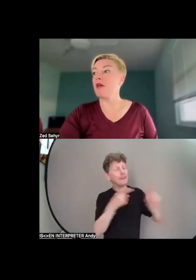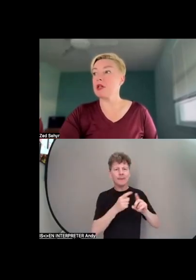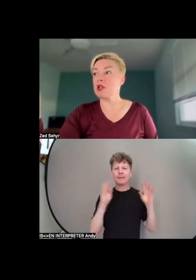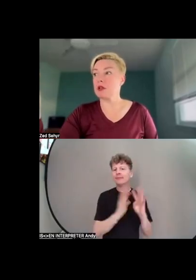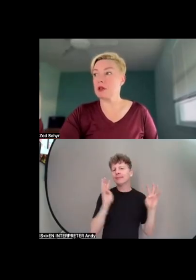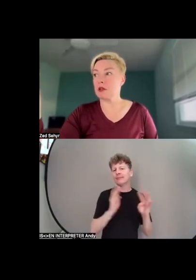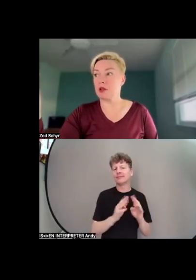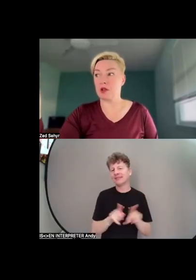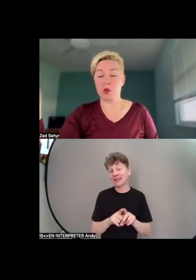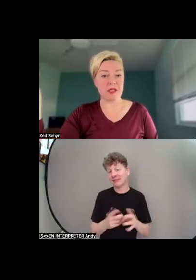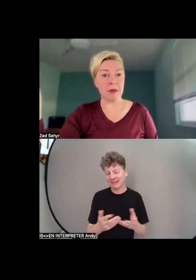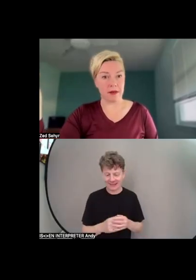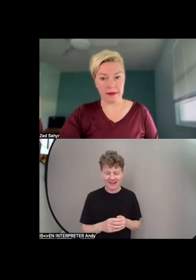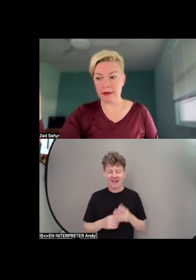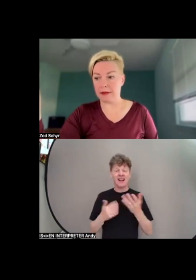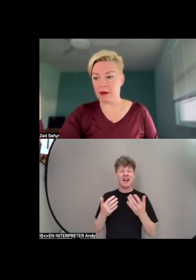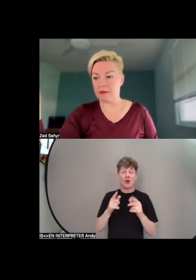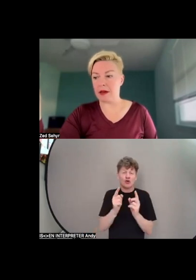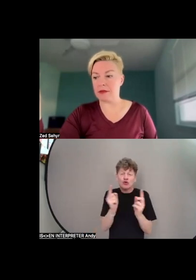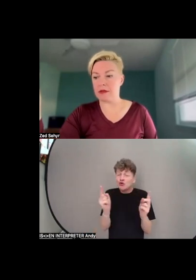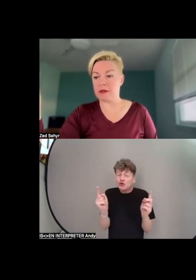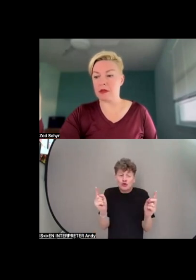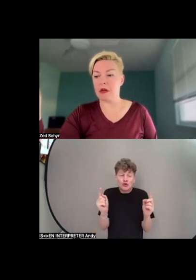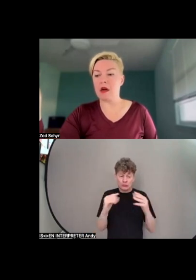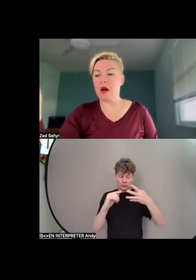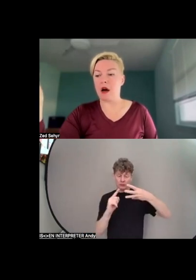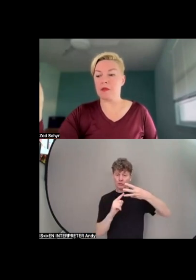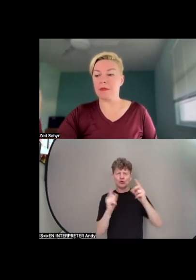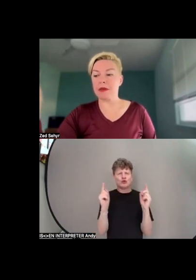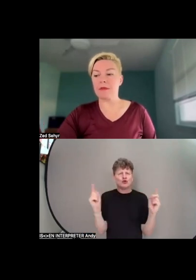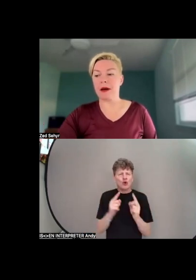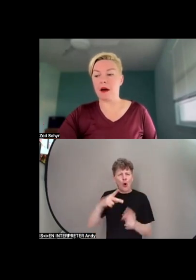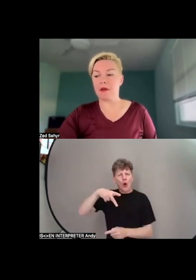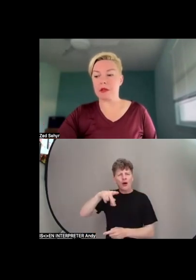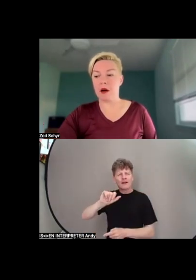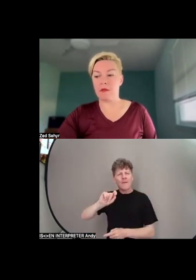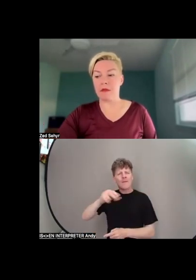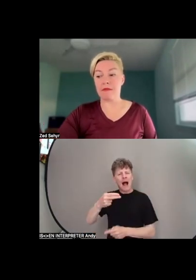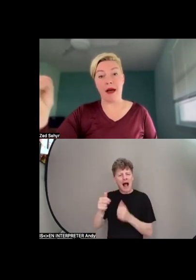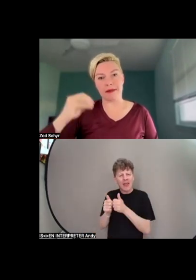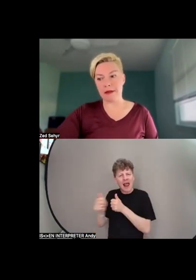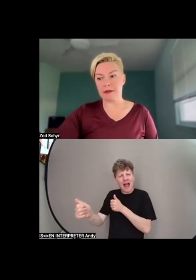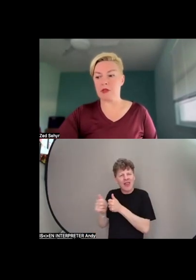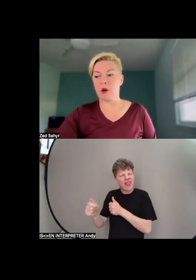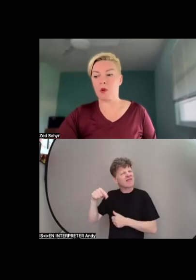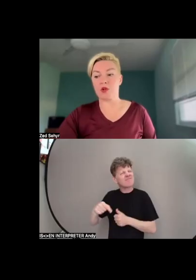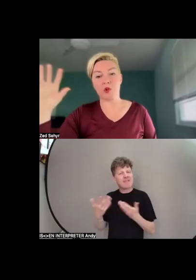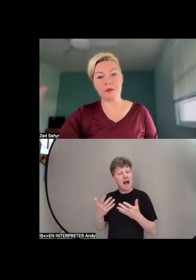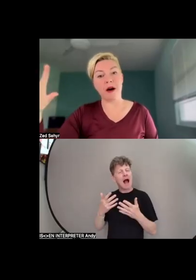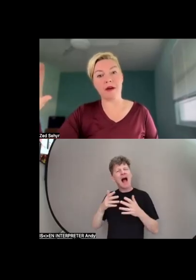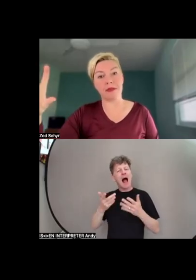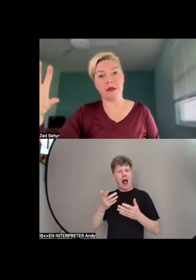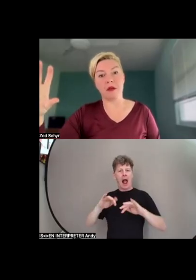The average, the shortest path length tells us something about access. So